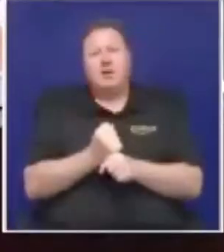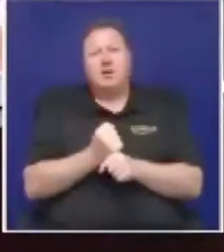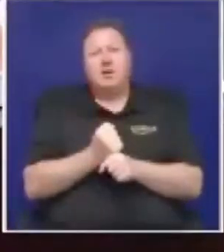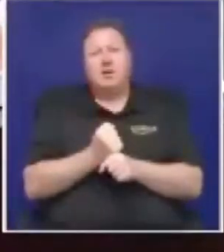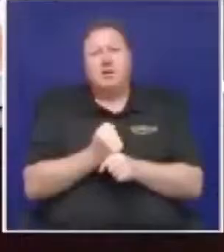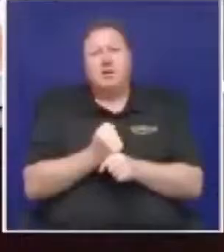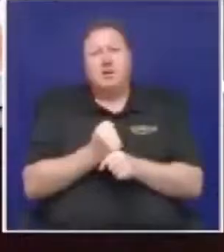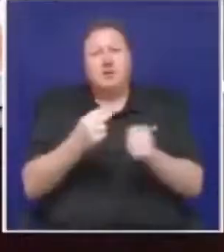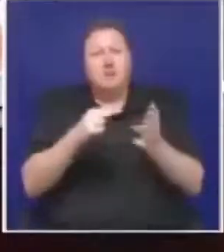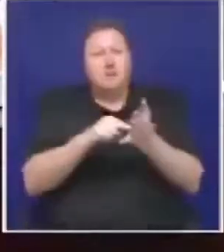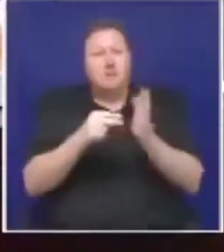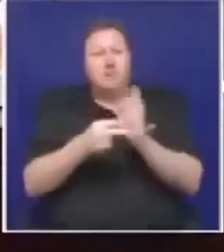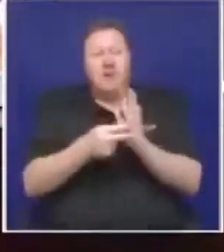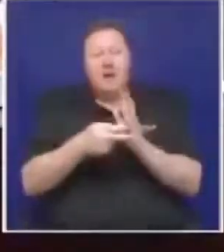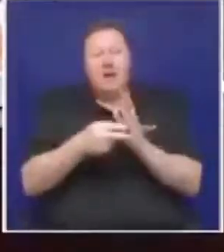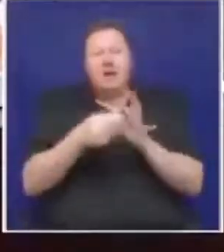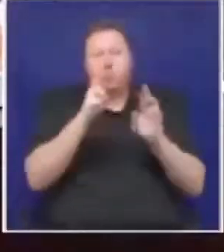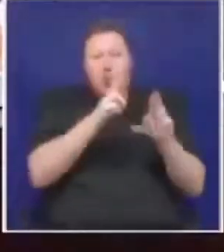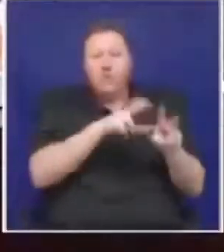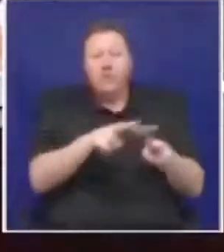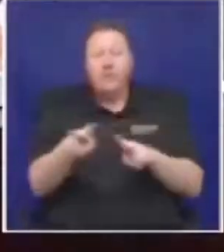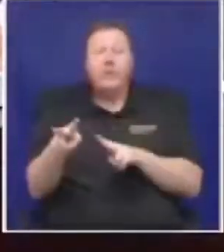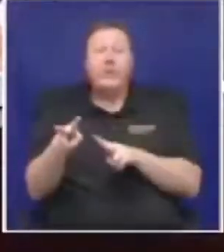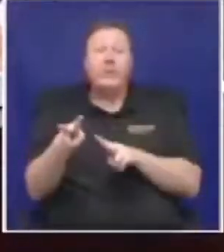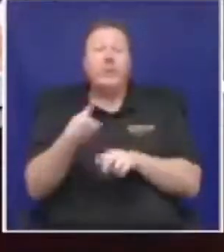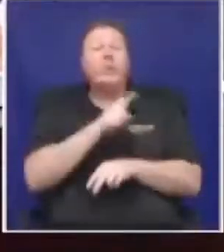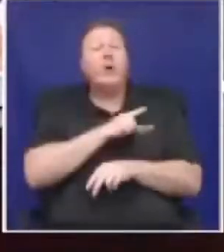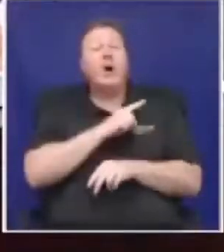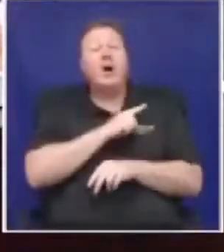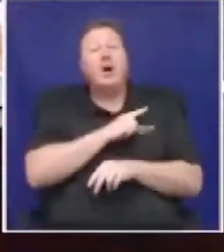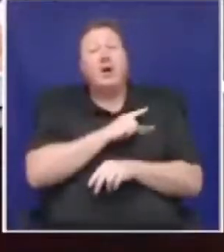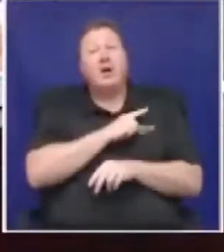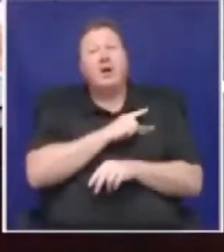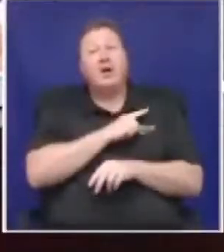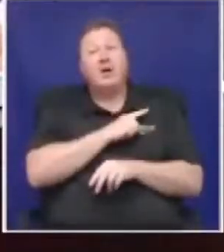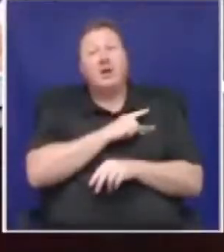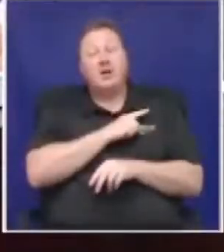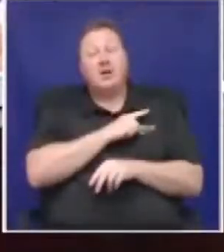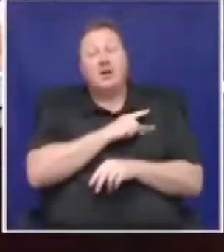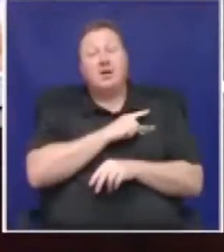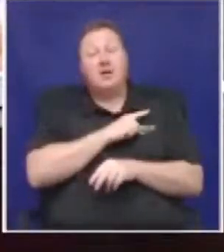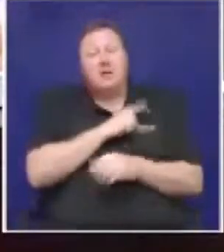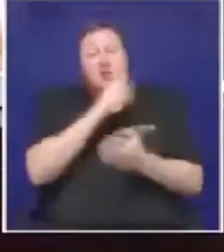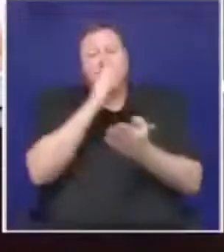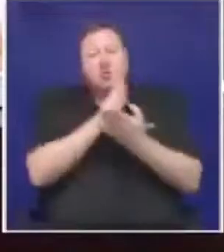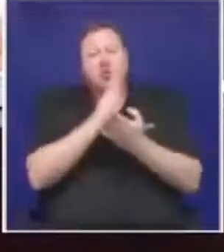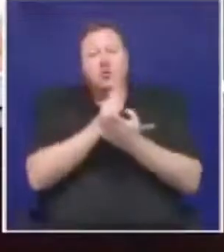these plans that we are reviewing them to ensure that